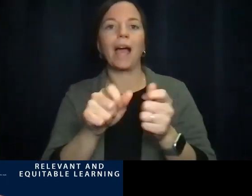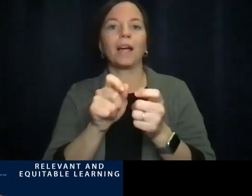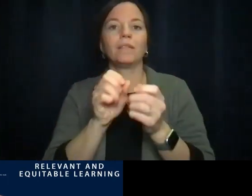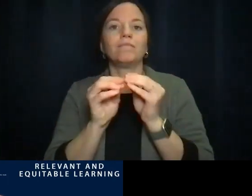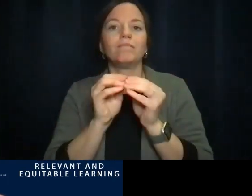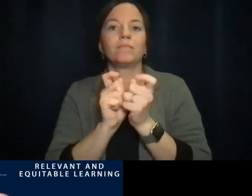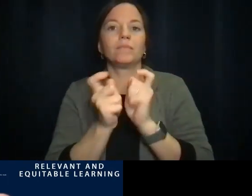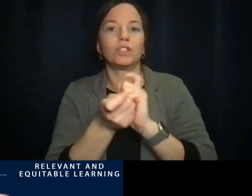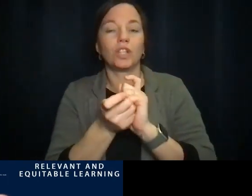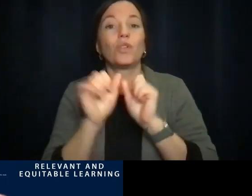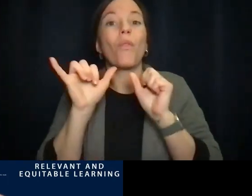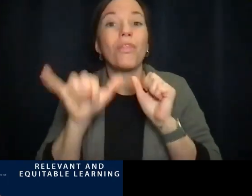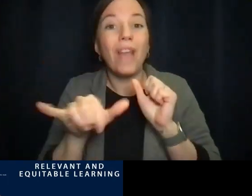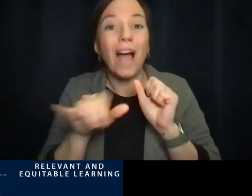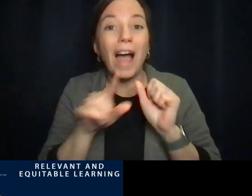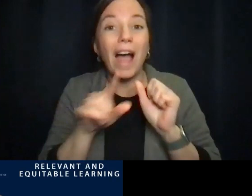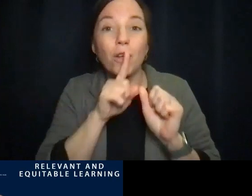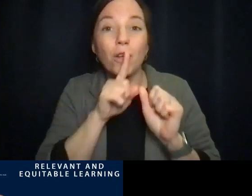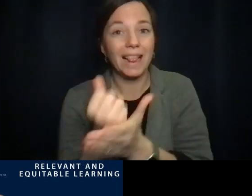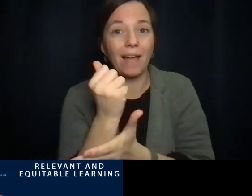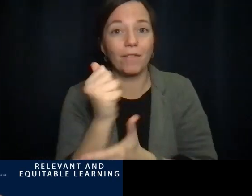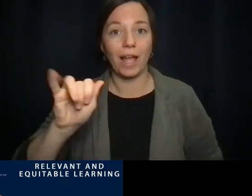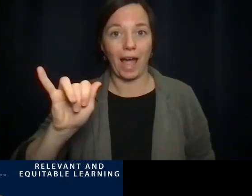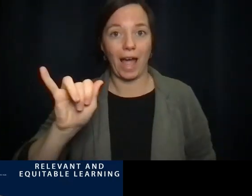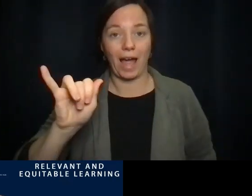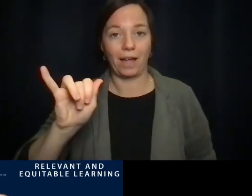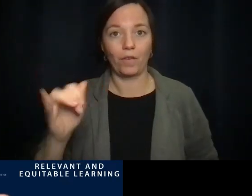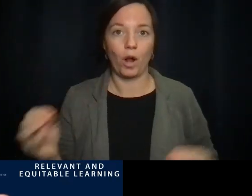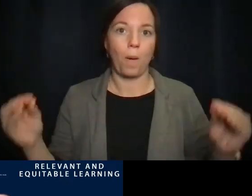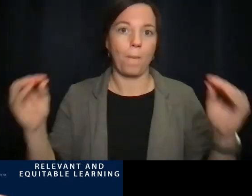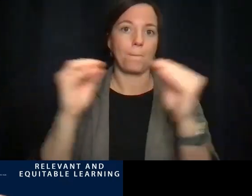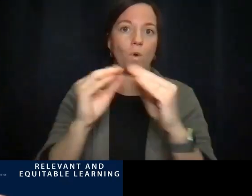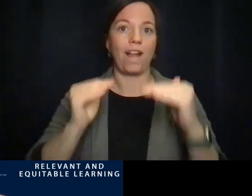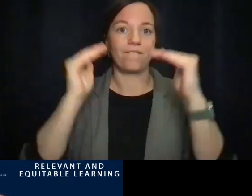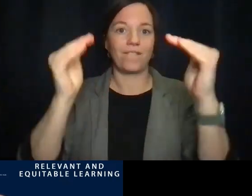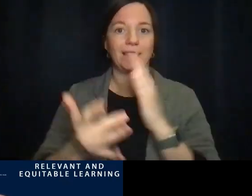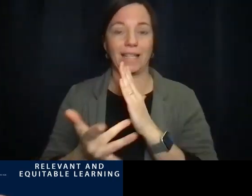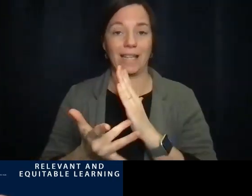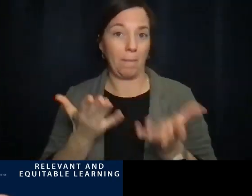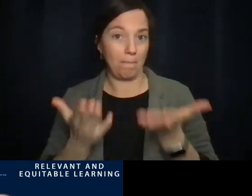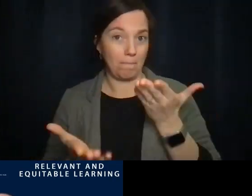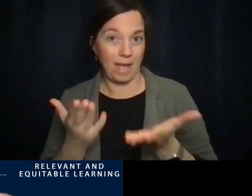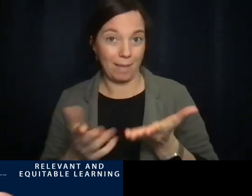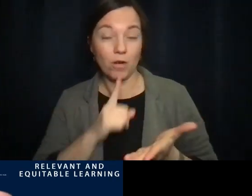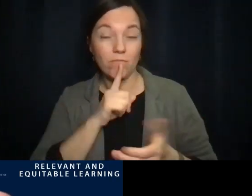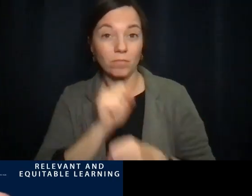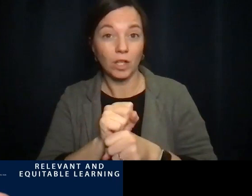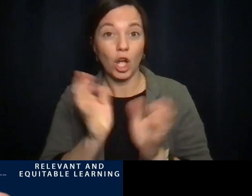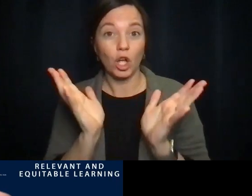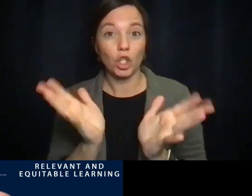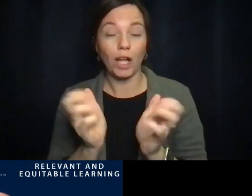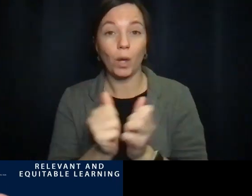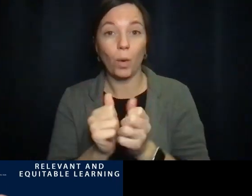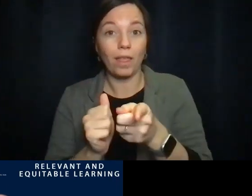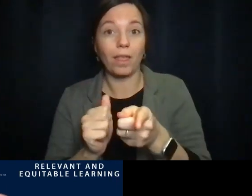leverage AI in a more advanced technique where, like you said, you could be potentially talking to a bot, but you're building your competencies and